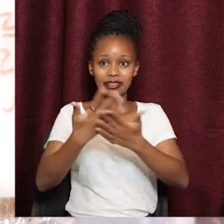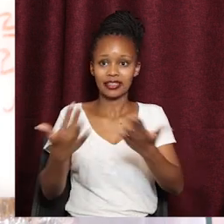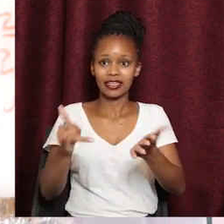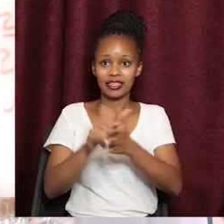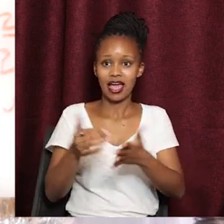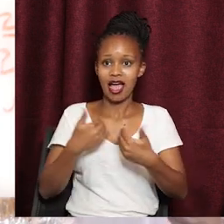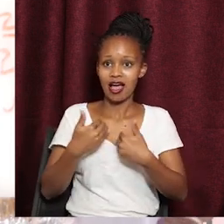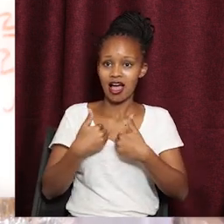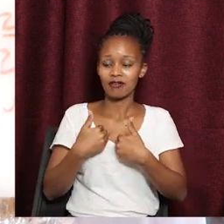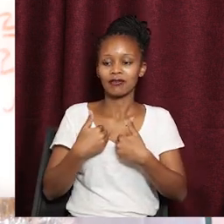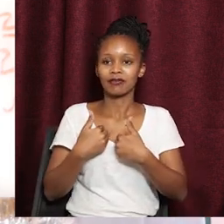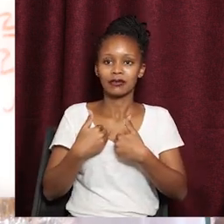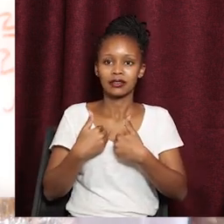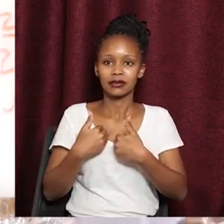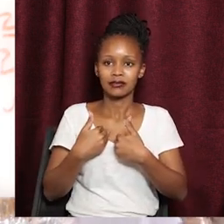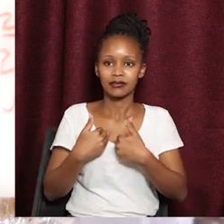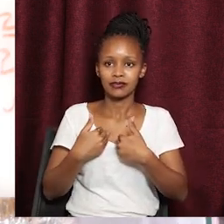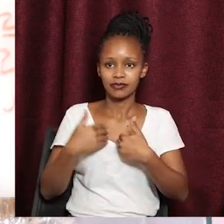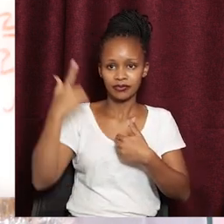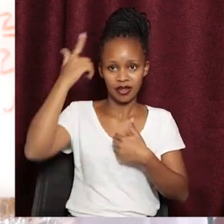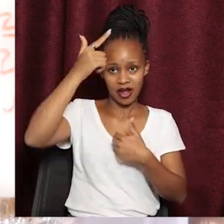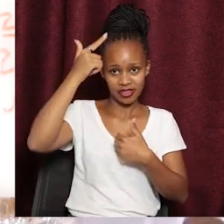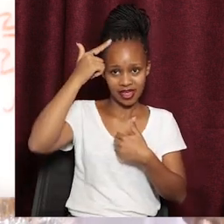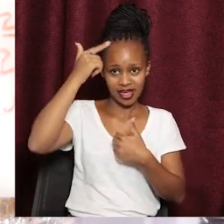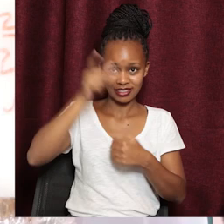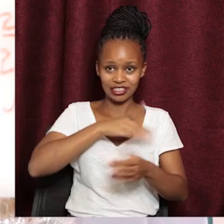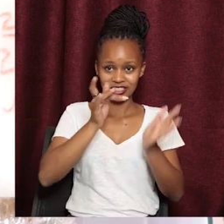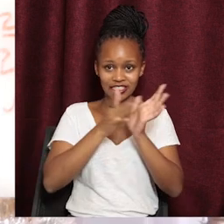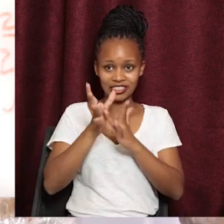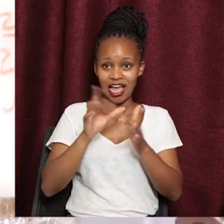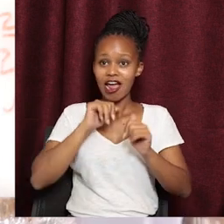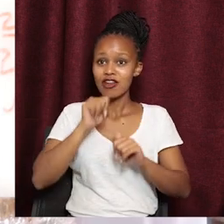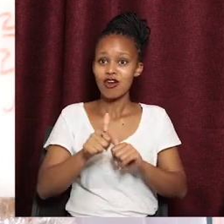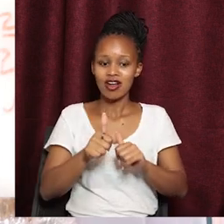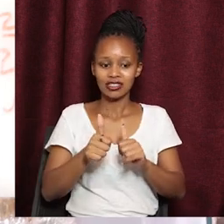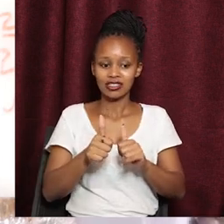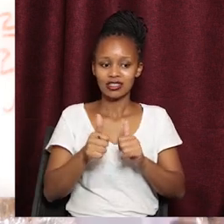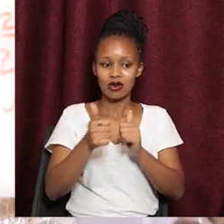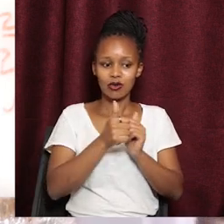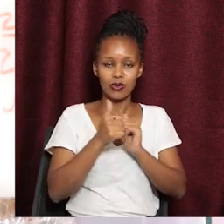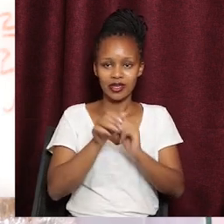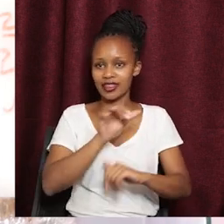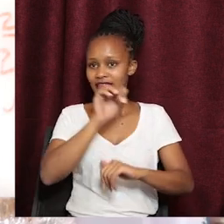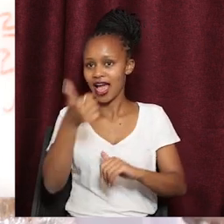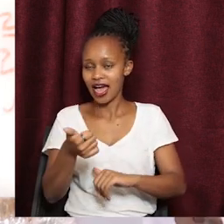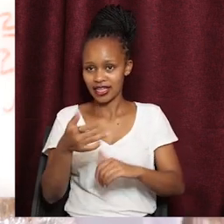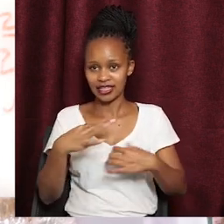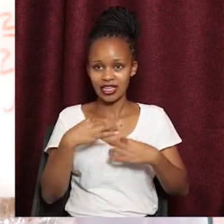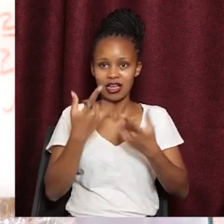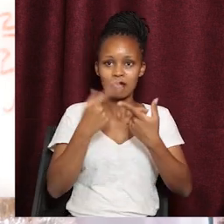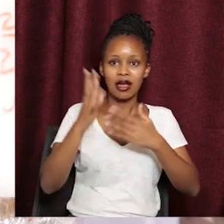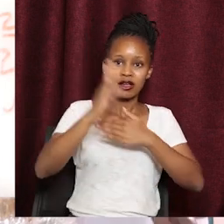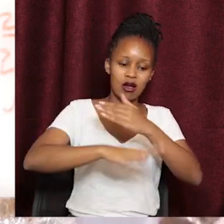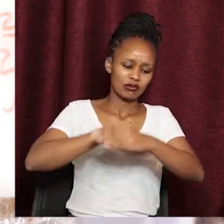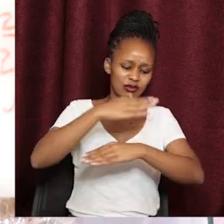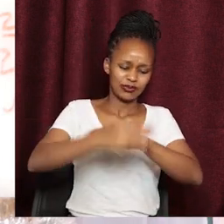which had been on his head, not lying with the linen clothes, but